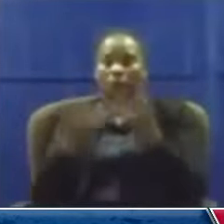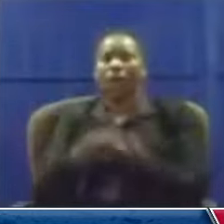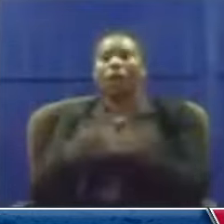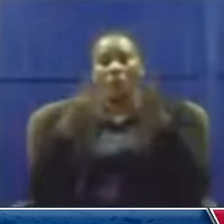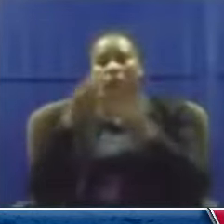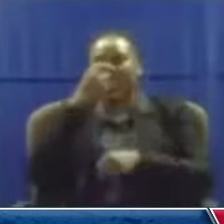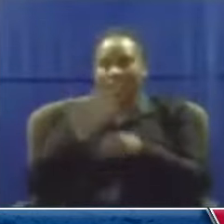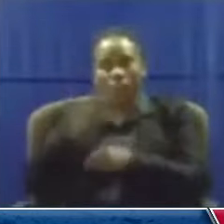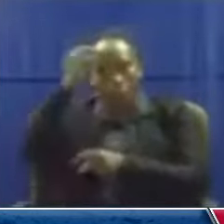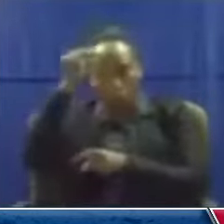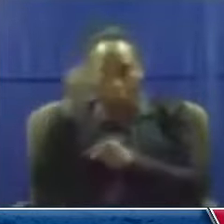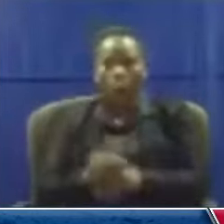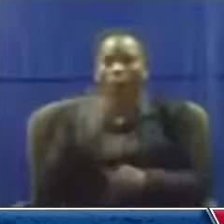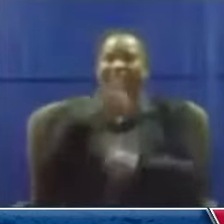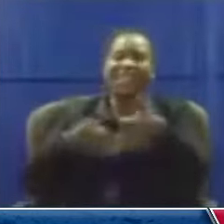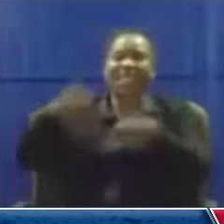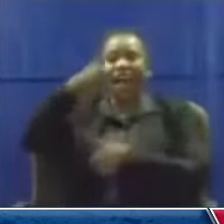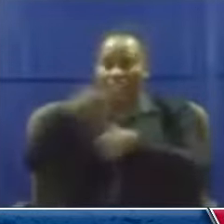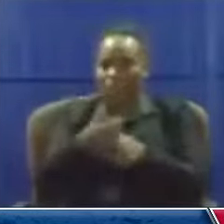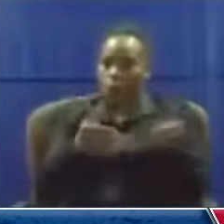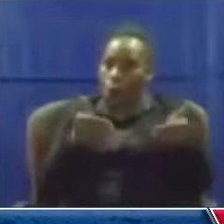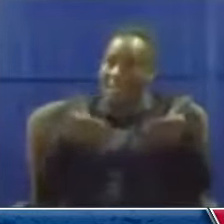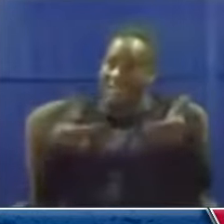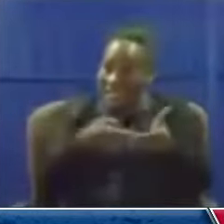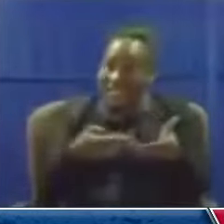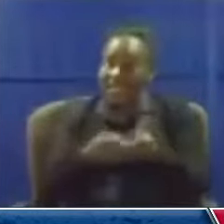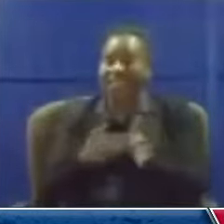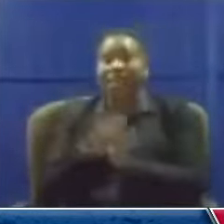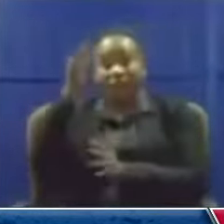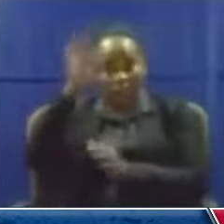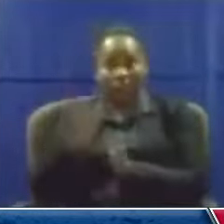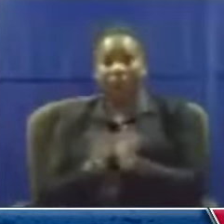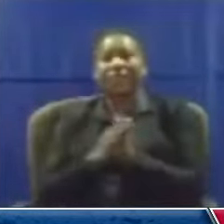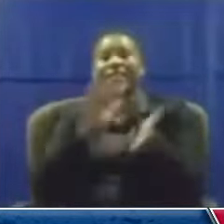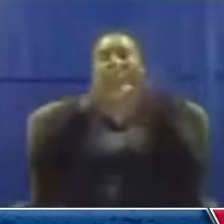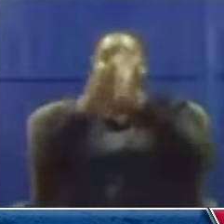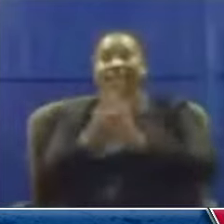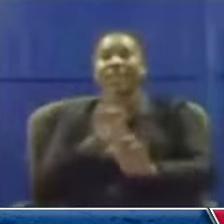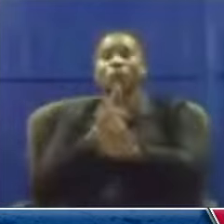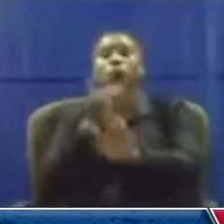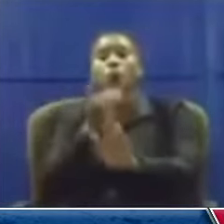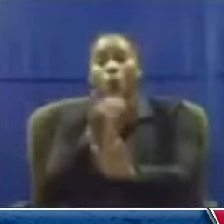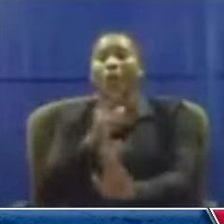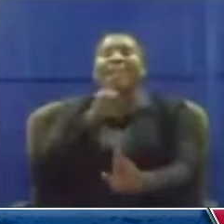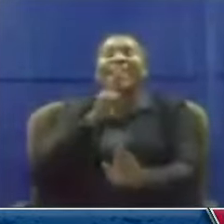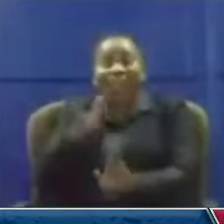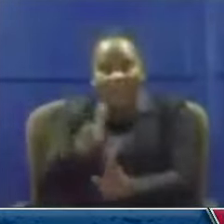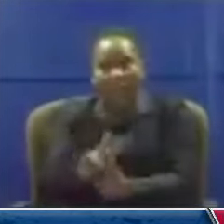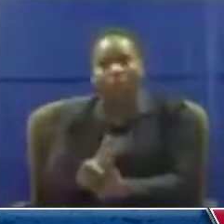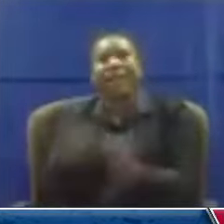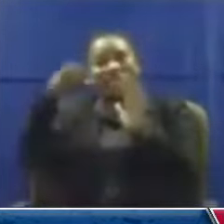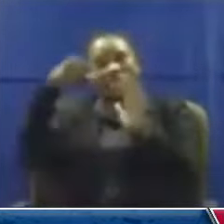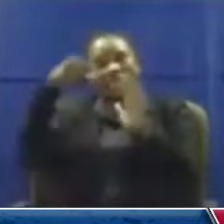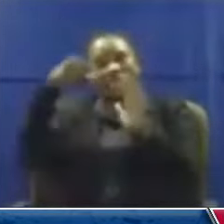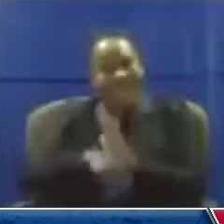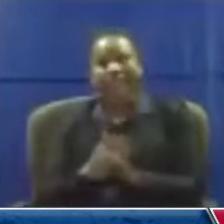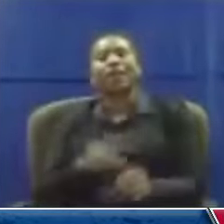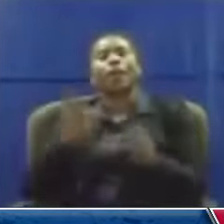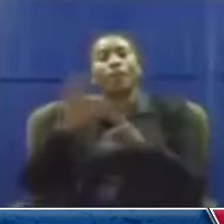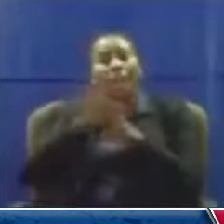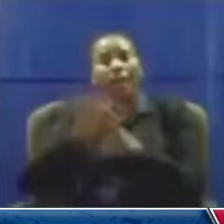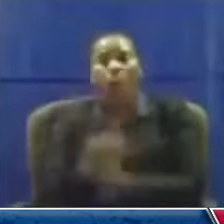of coordinating government's disaster response. So tell them. Tell them the details of the plan. Who is in charge of